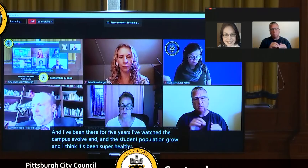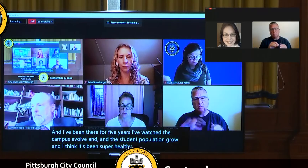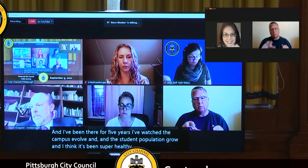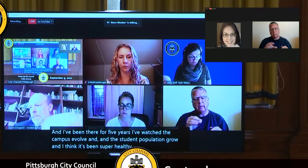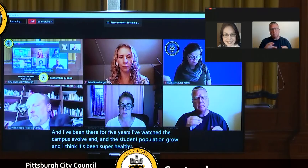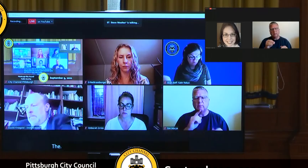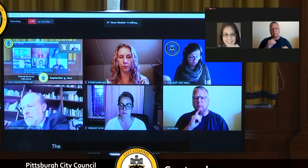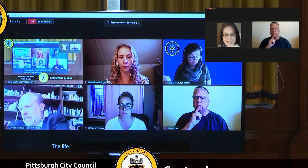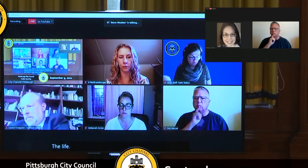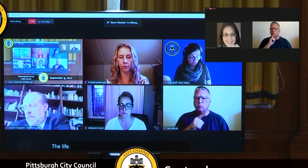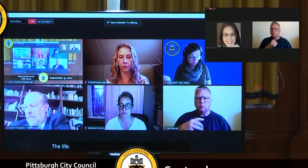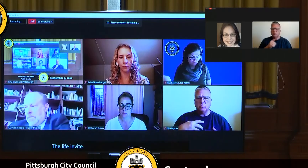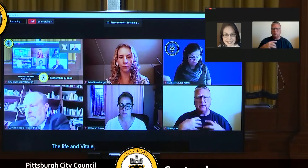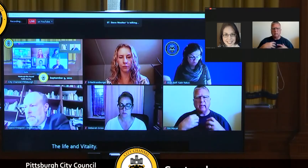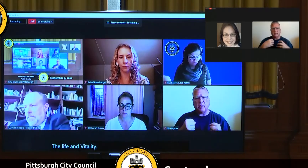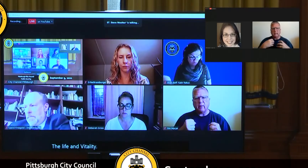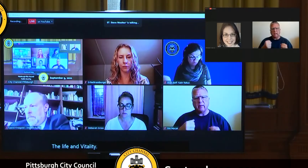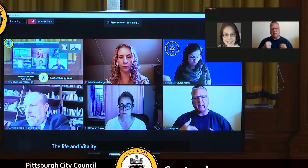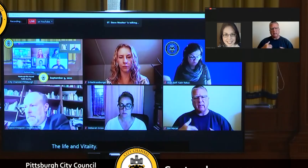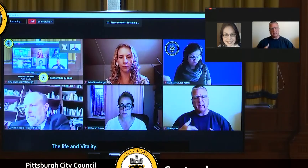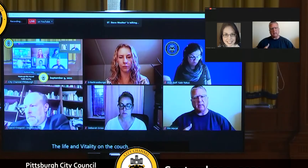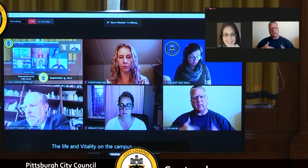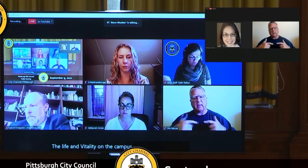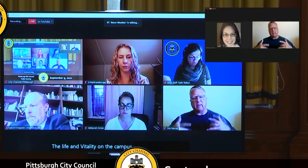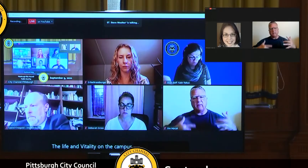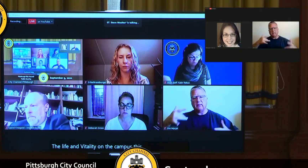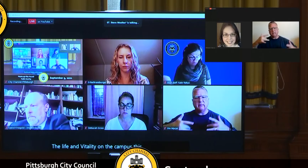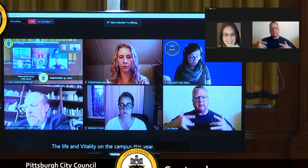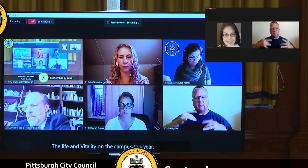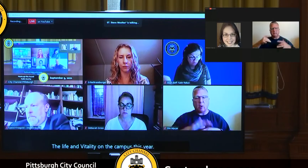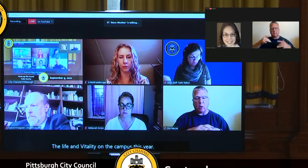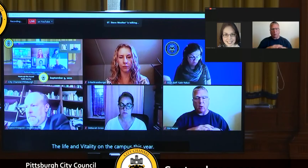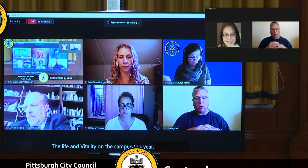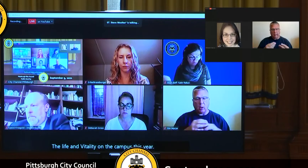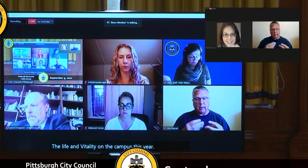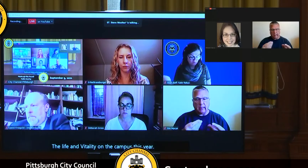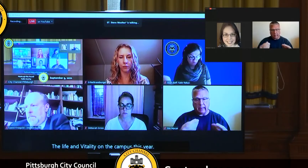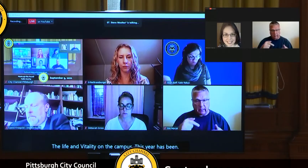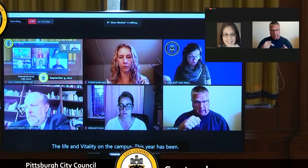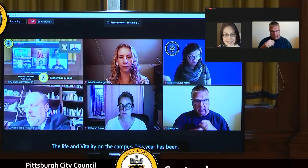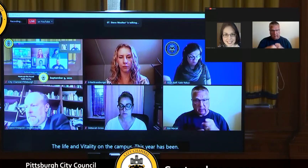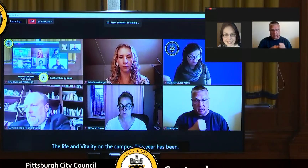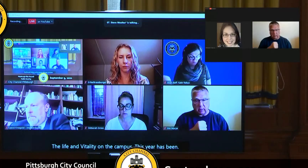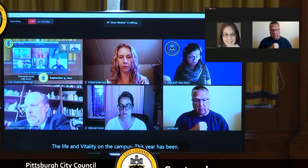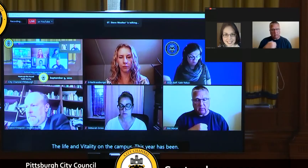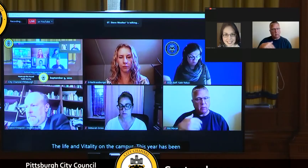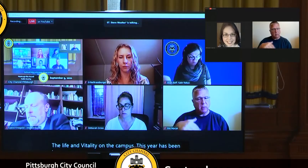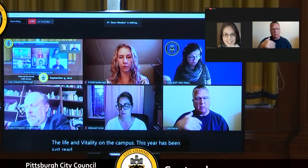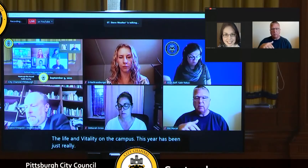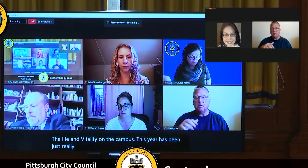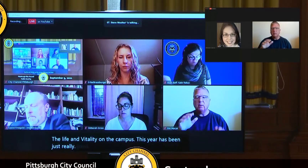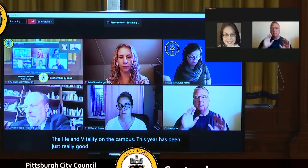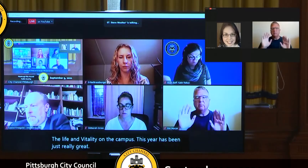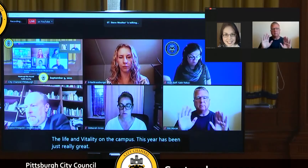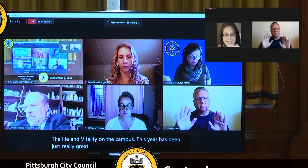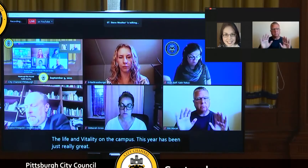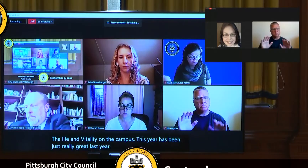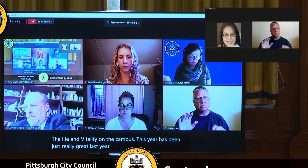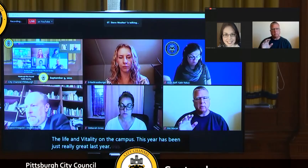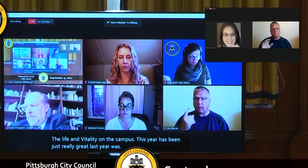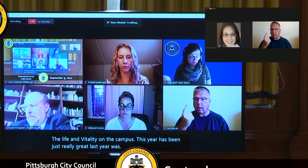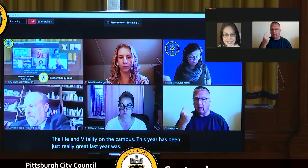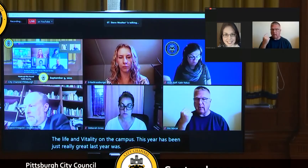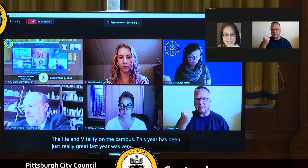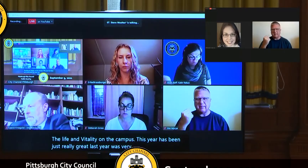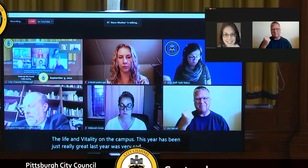The life and vitality on the campus this year has been just really great. Last year was